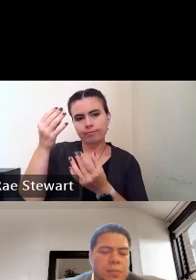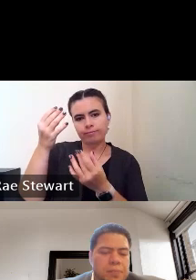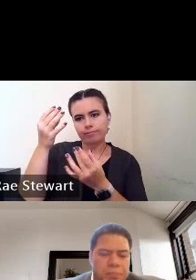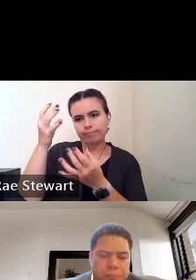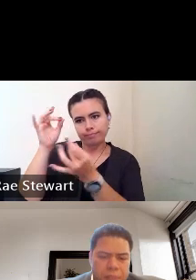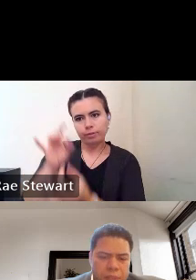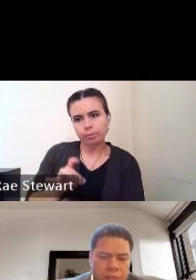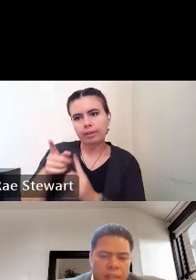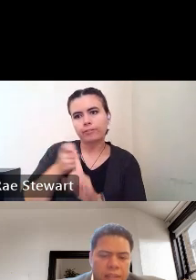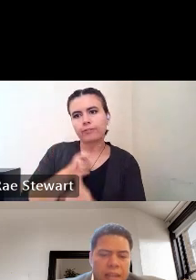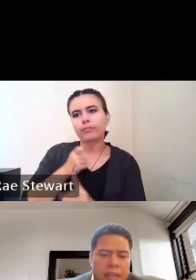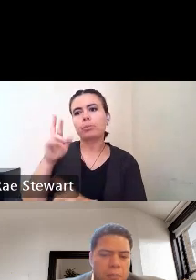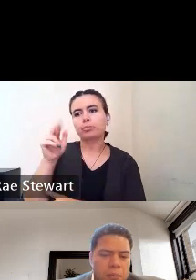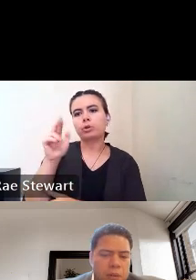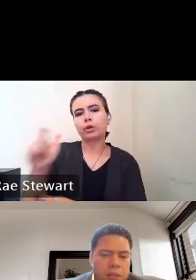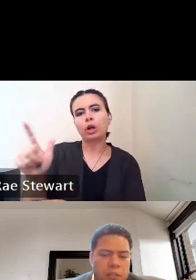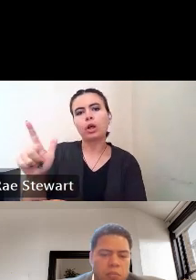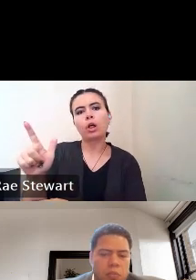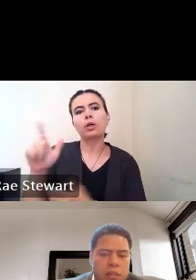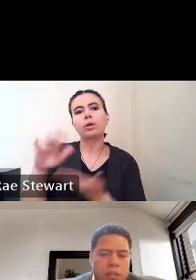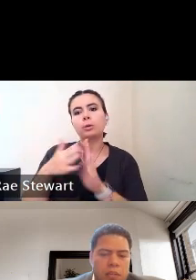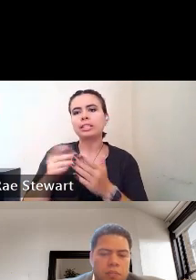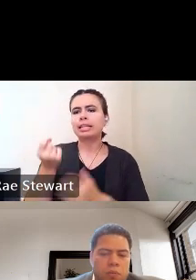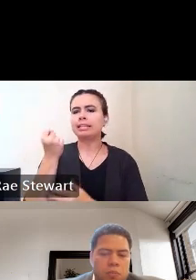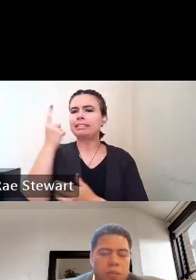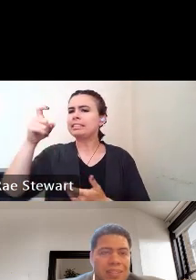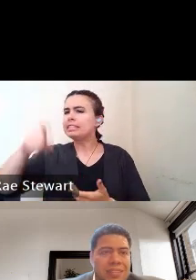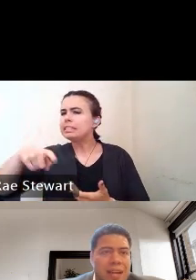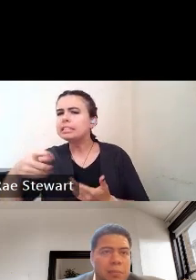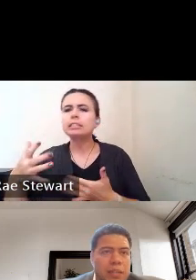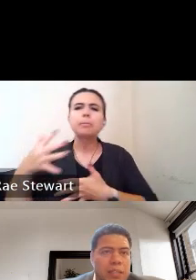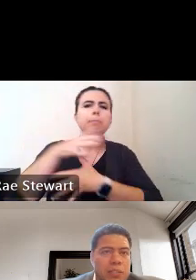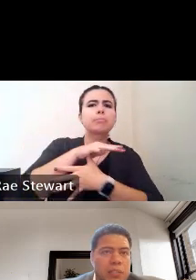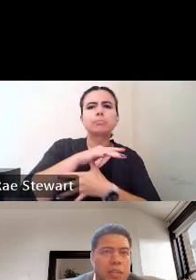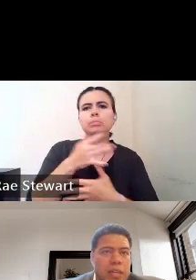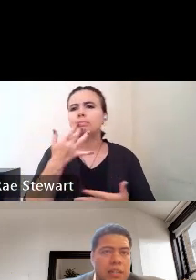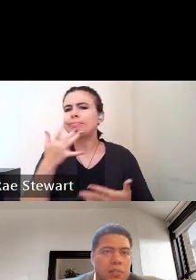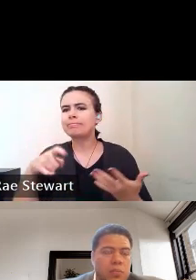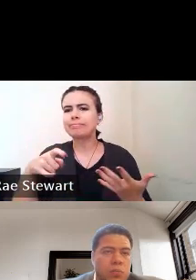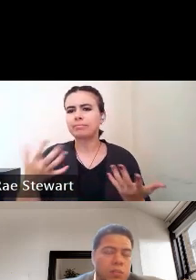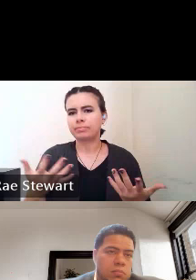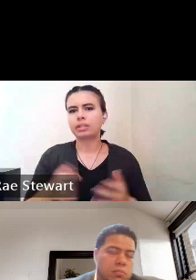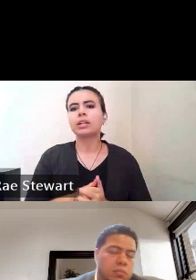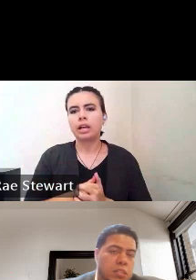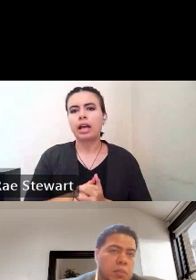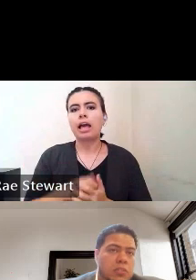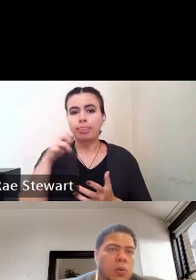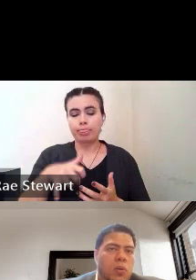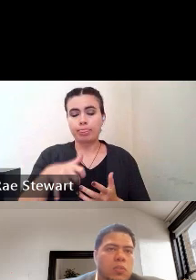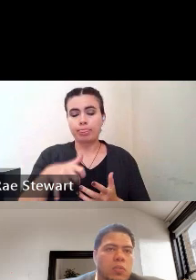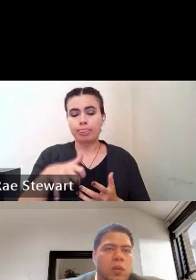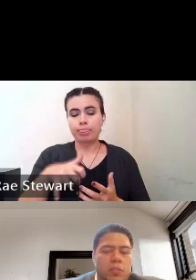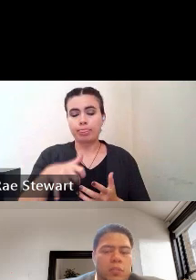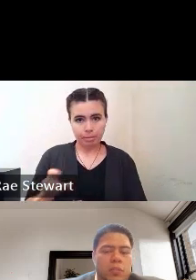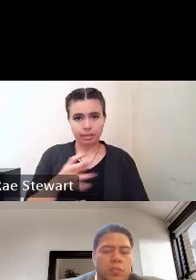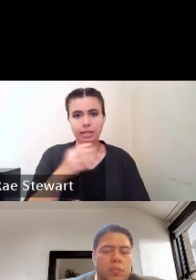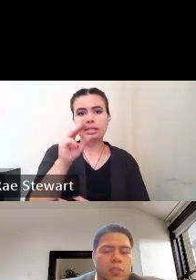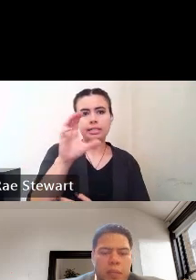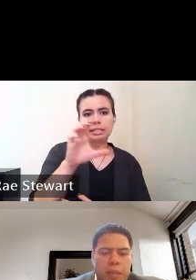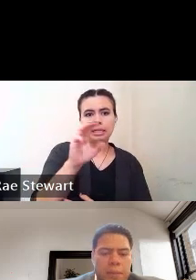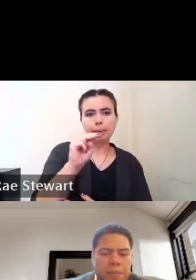priorities. And that input directly informed Rhode Island's application and what CMS calls our Rural